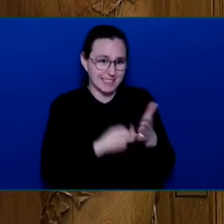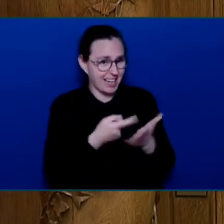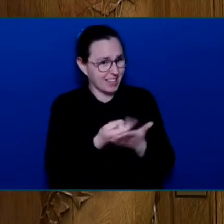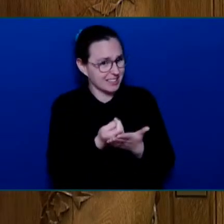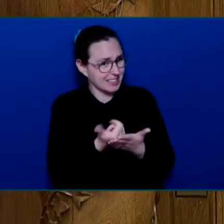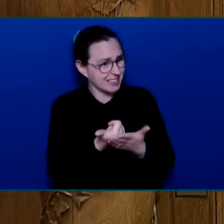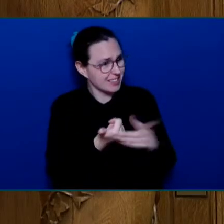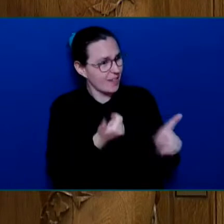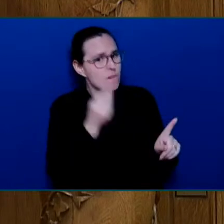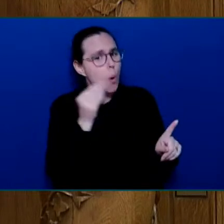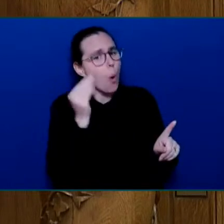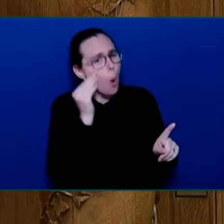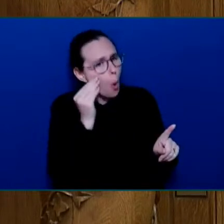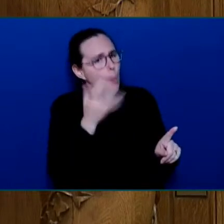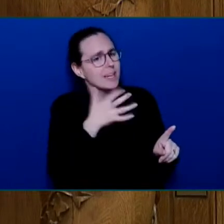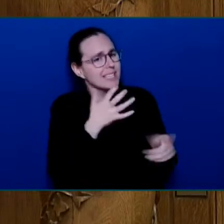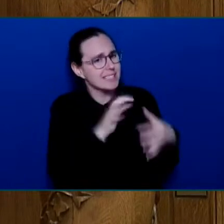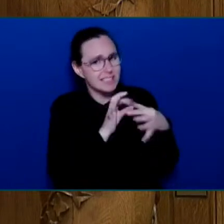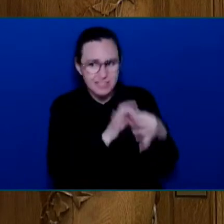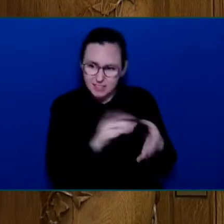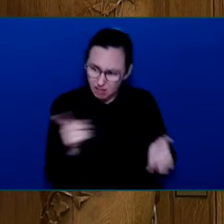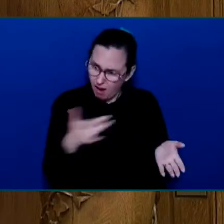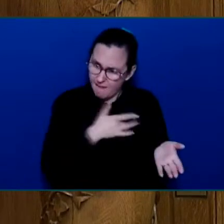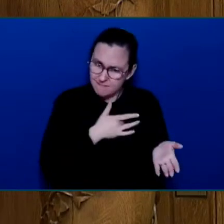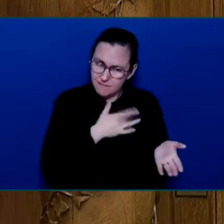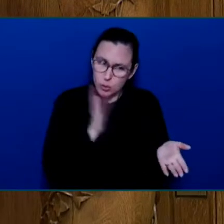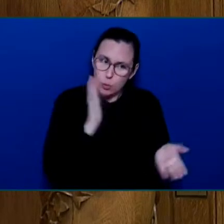Minister of Environment and Climate Change Strategy.